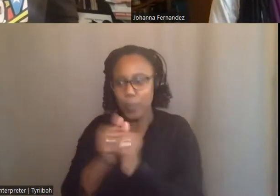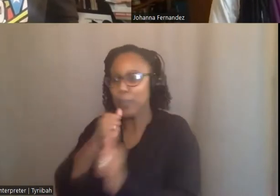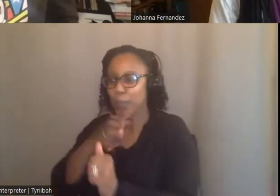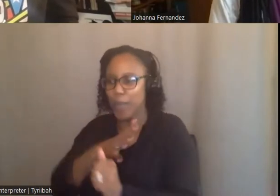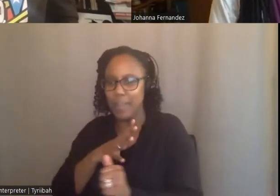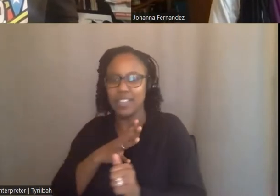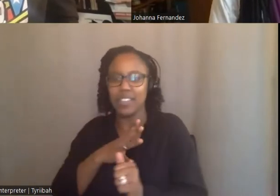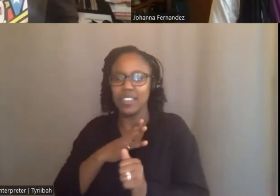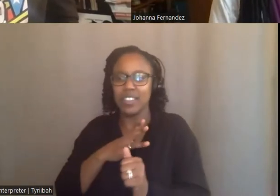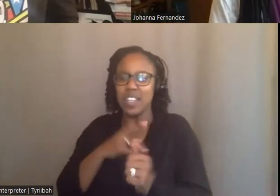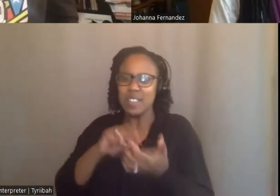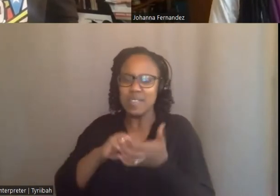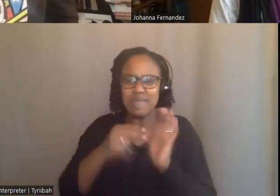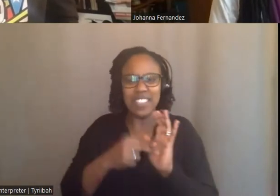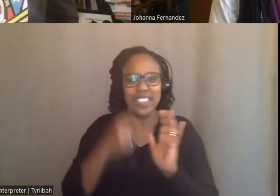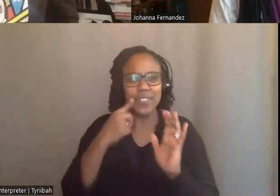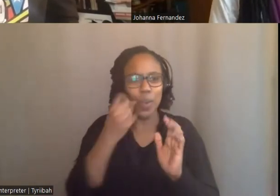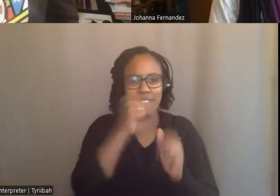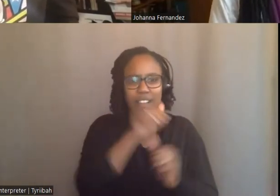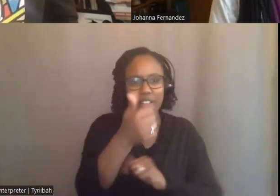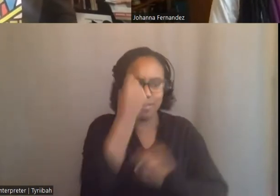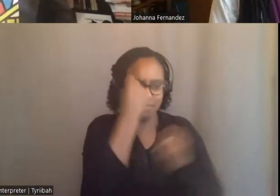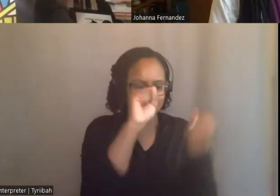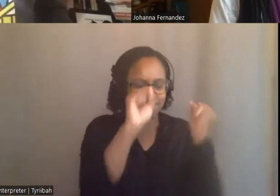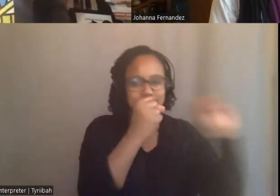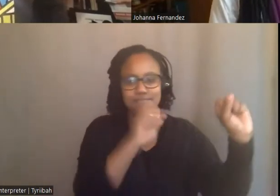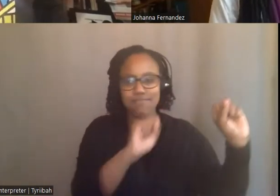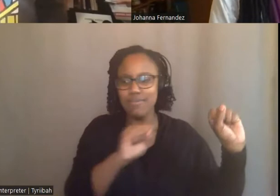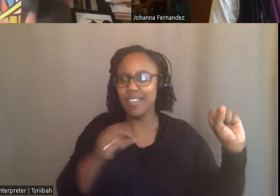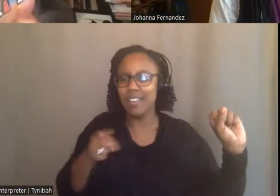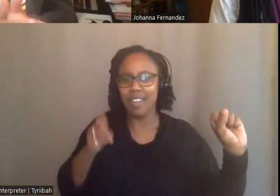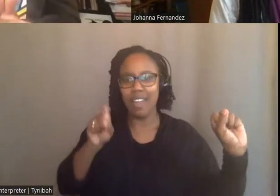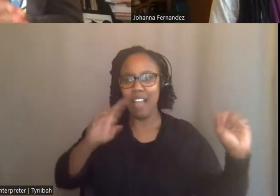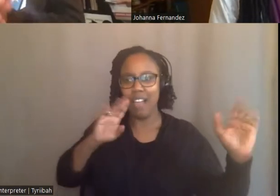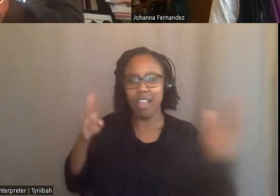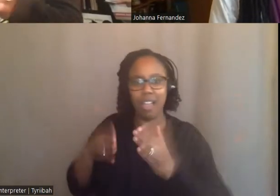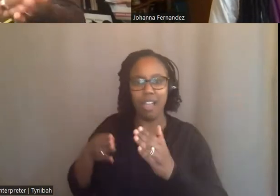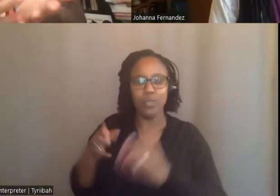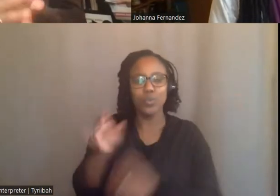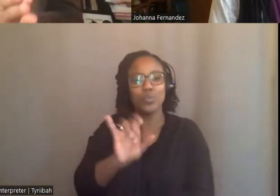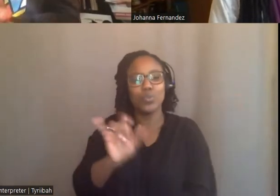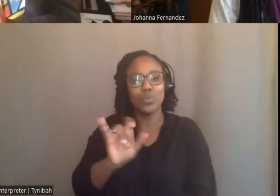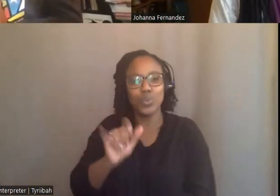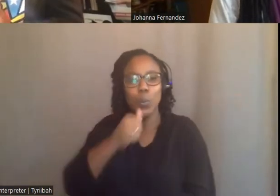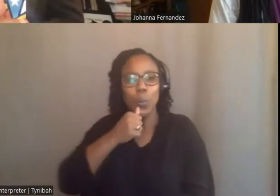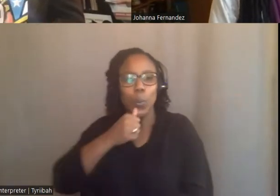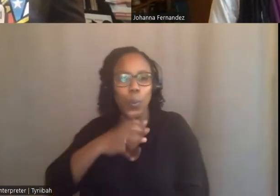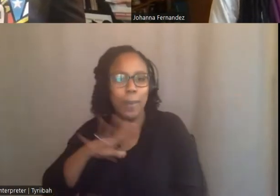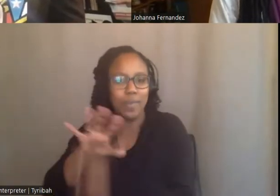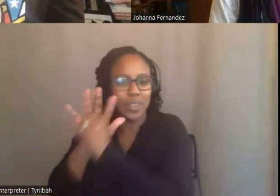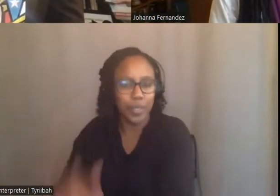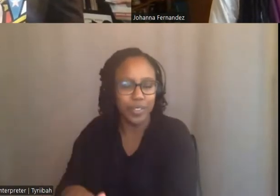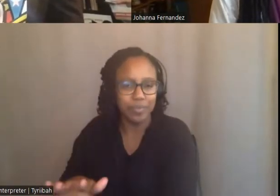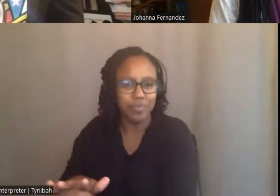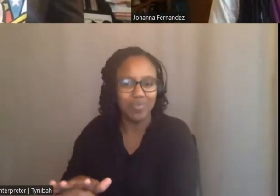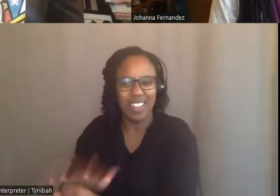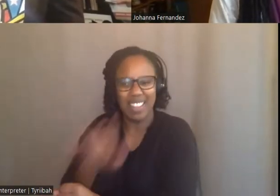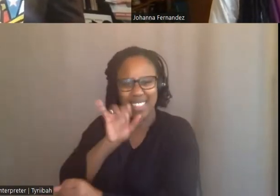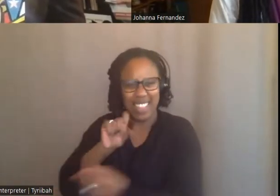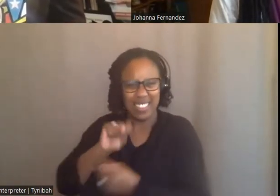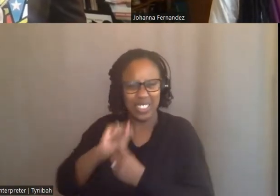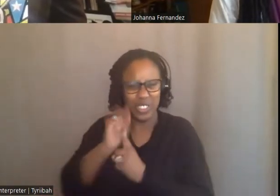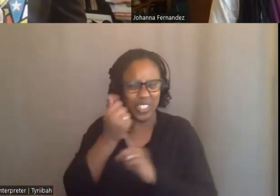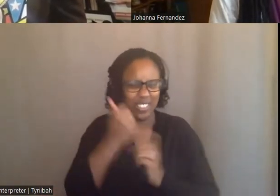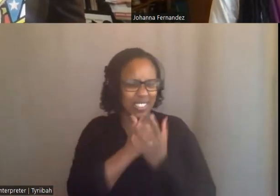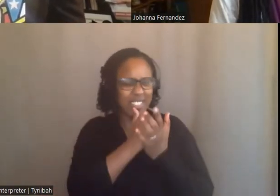for these radicals, right? And this situation, I think, helped to lead the Young Lords to make point number 10 in